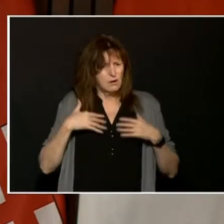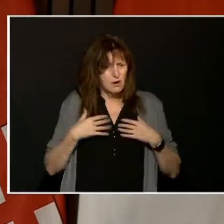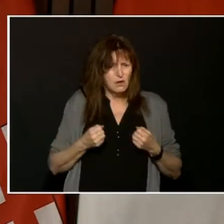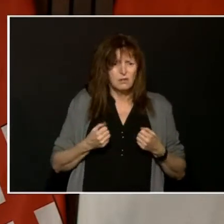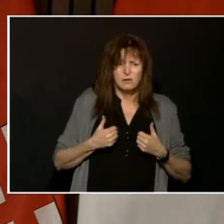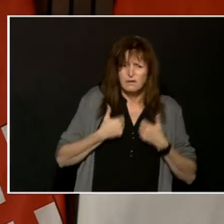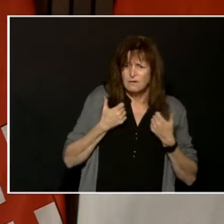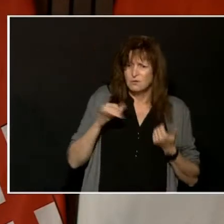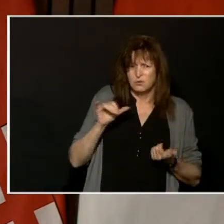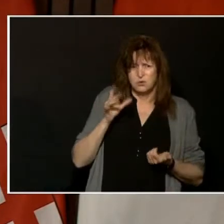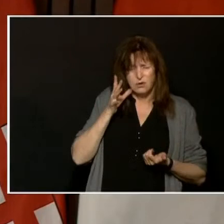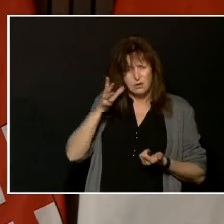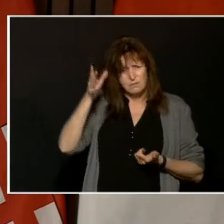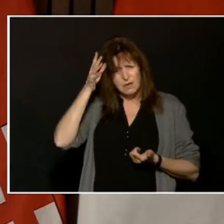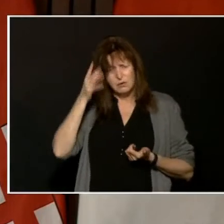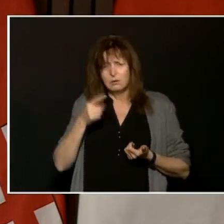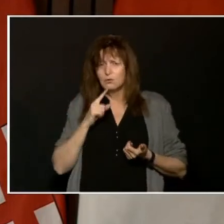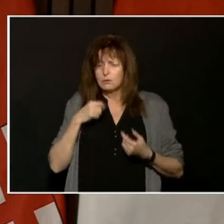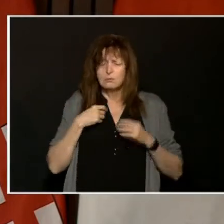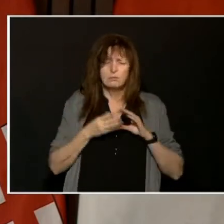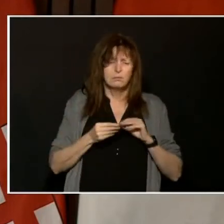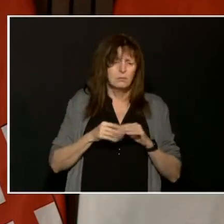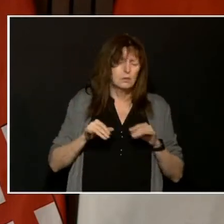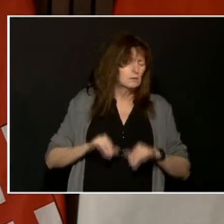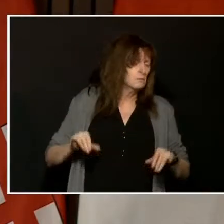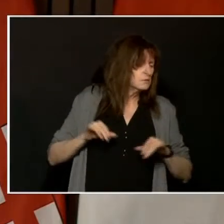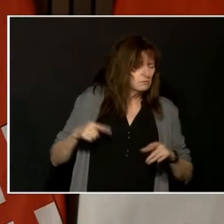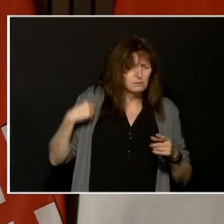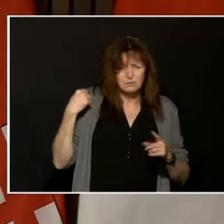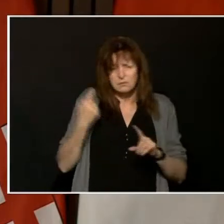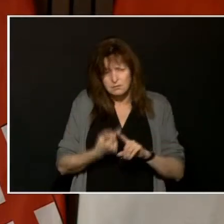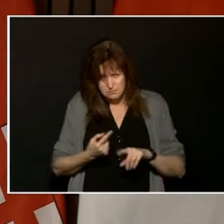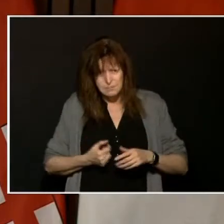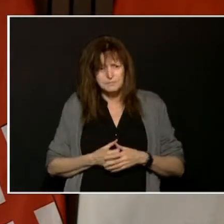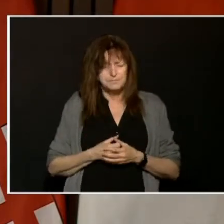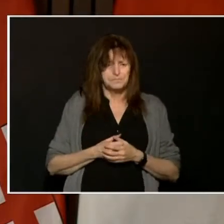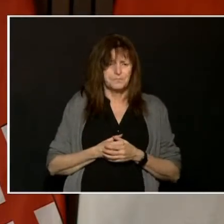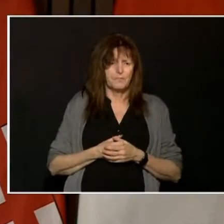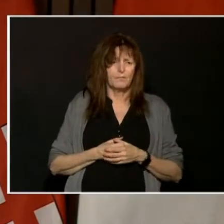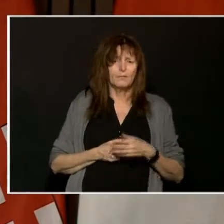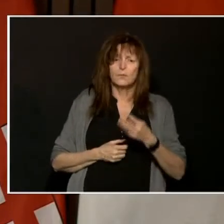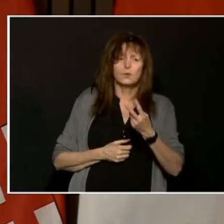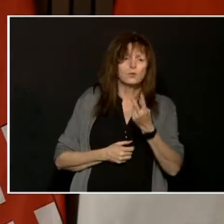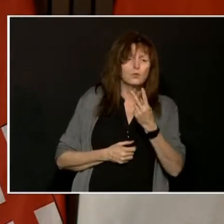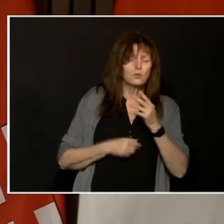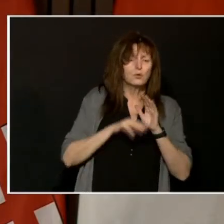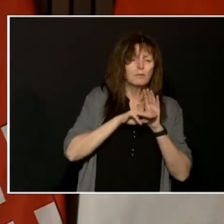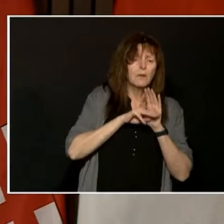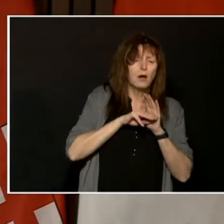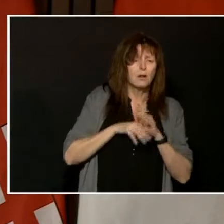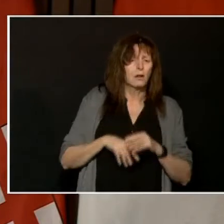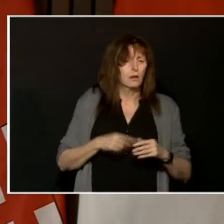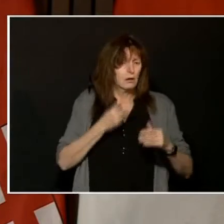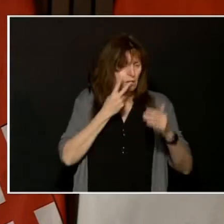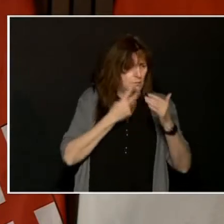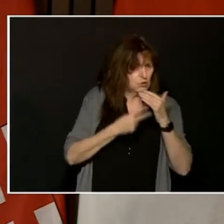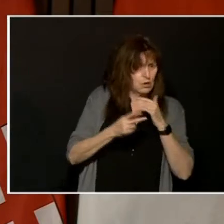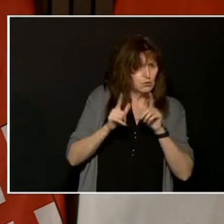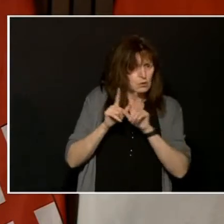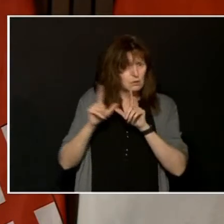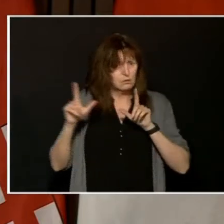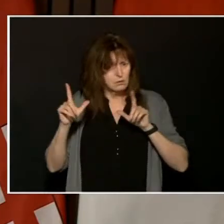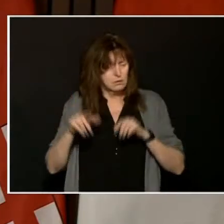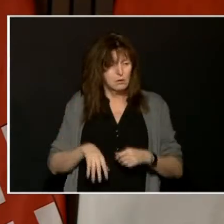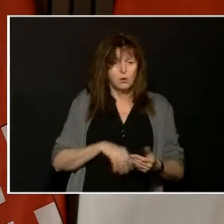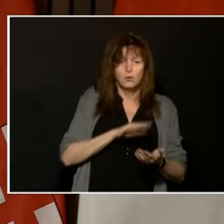that before. What you see in 2 of our models that we're able to look at the impact of school opening, there is an increase. It really just moves that